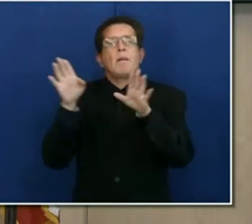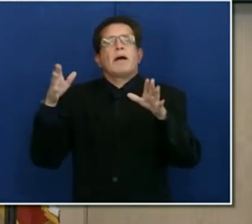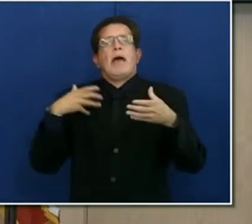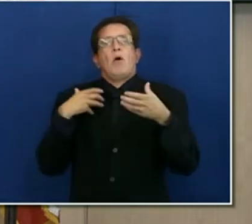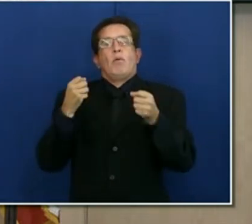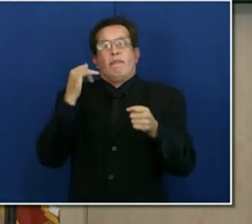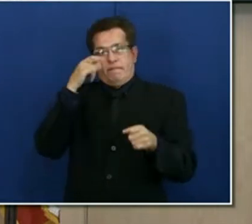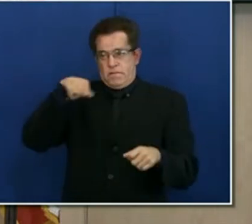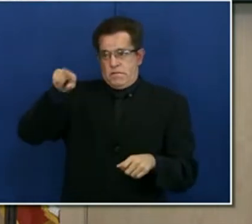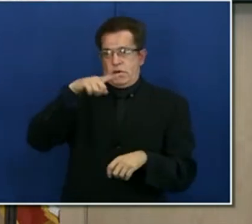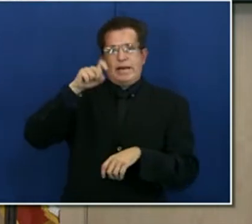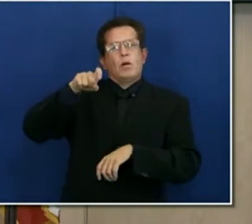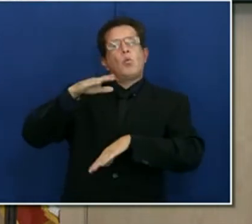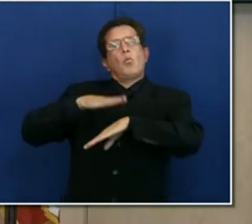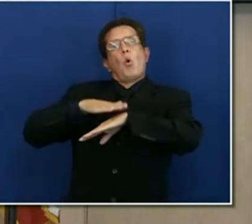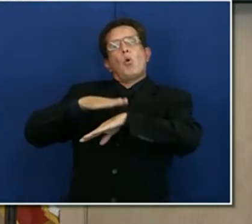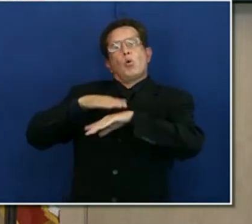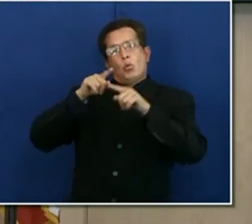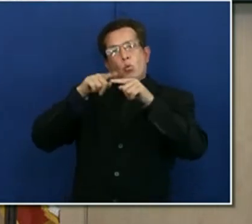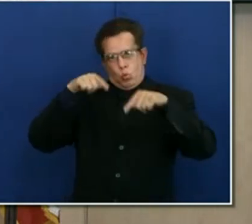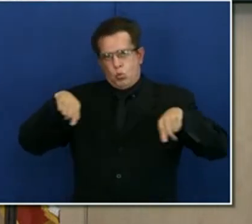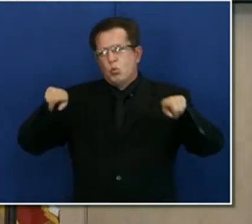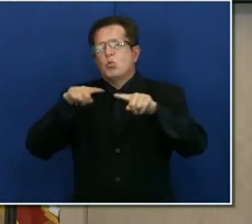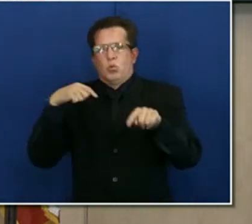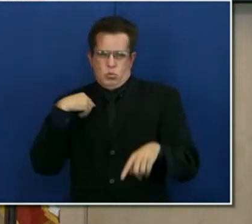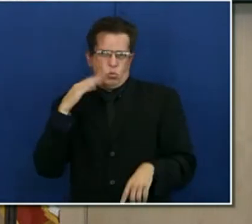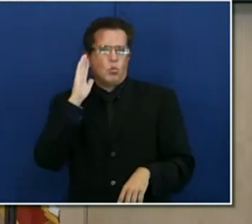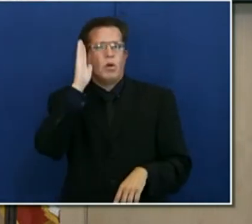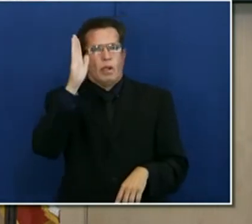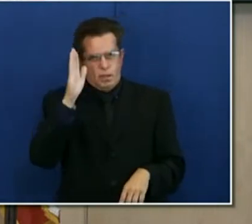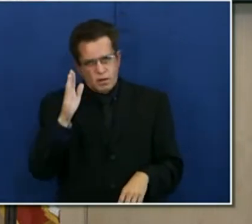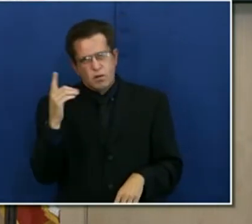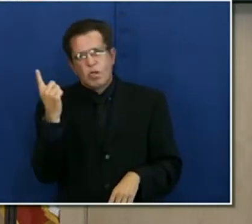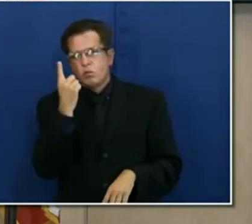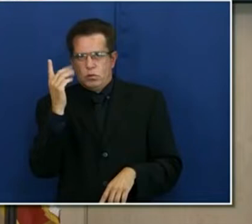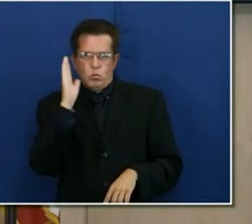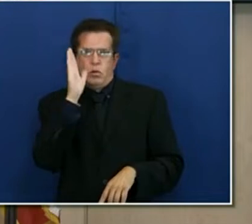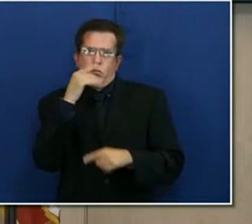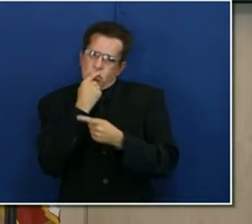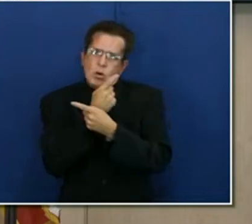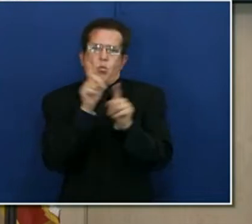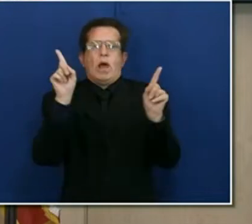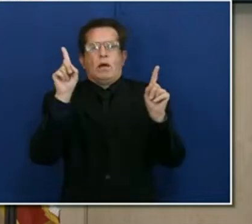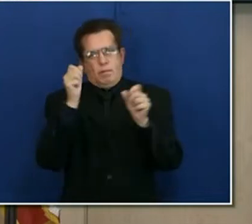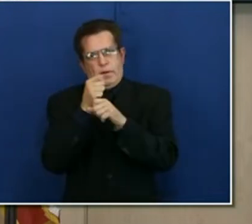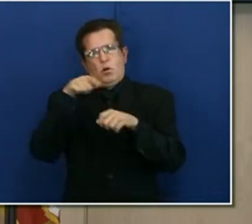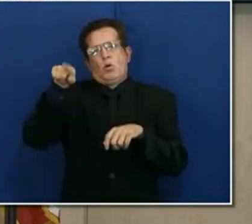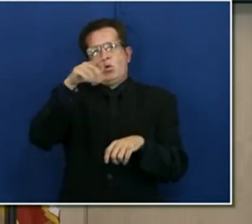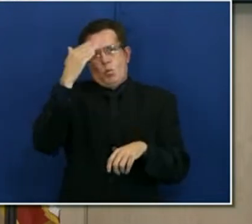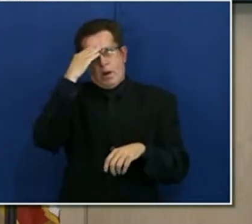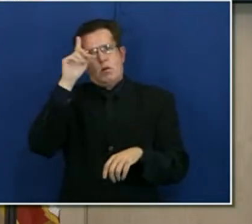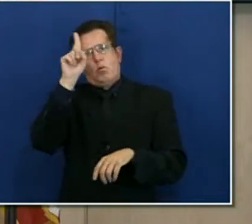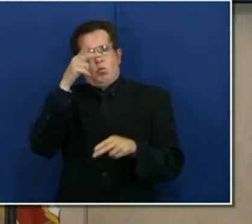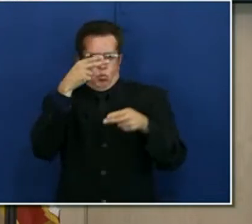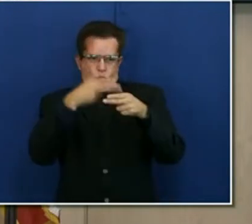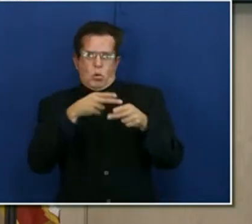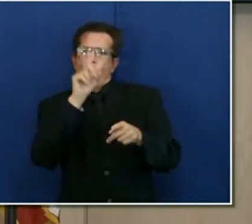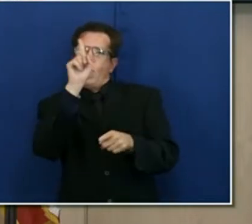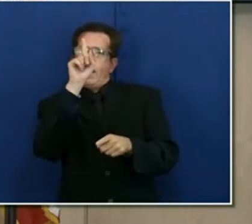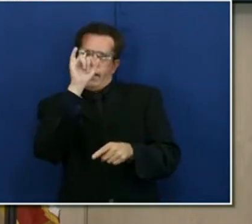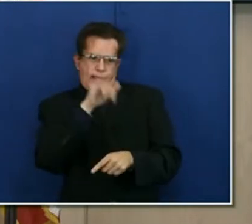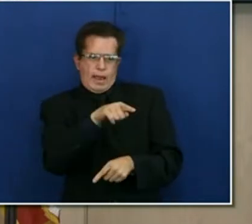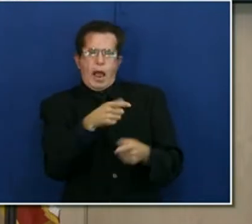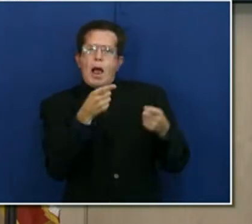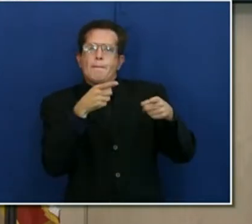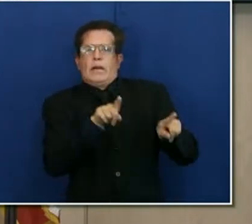to take to protect themselves, we will make the public aware of the location of the outbreak,